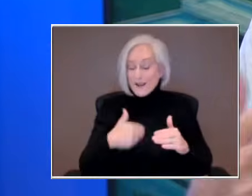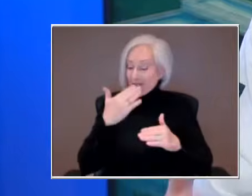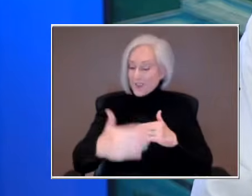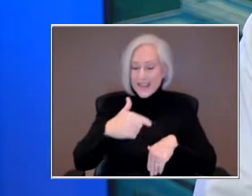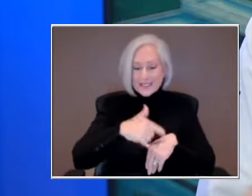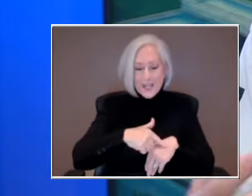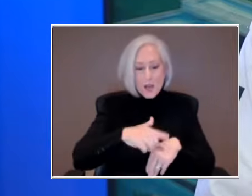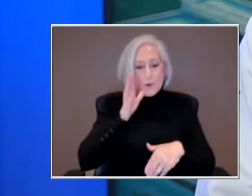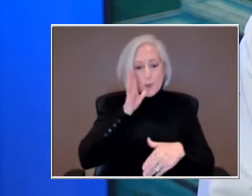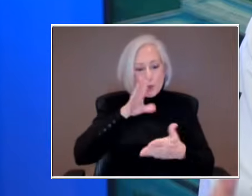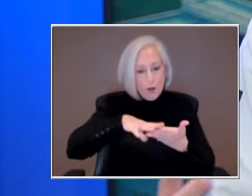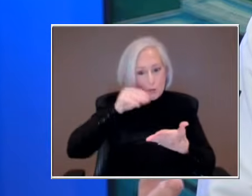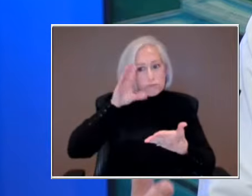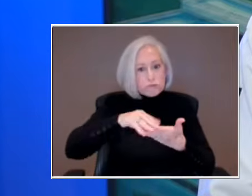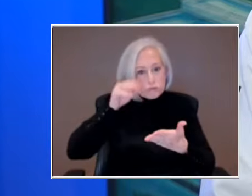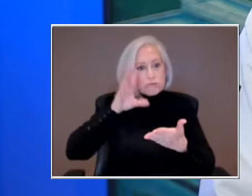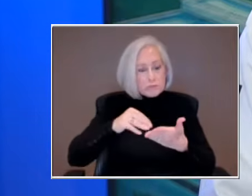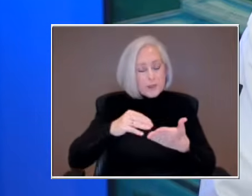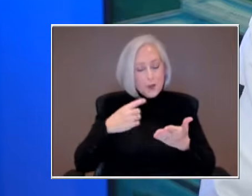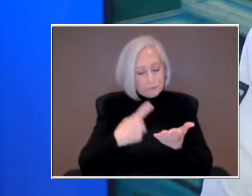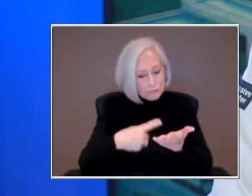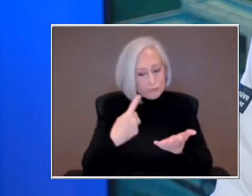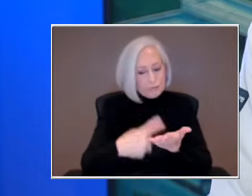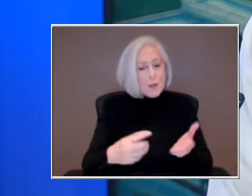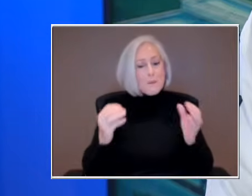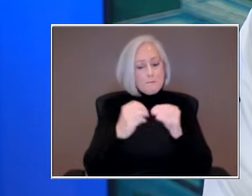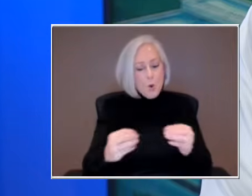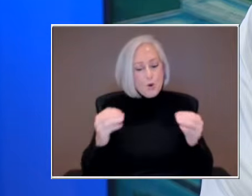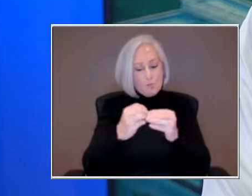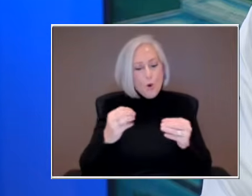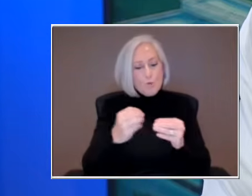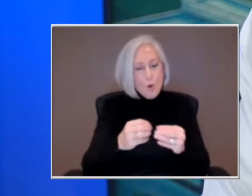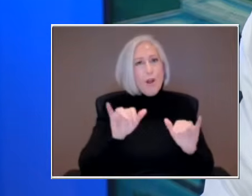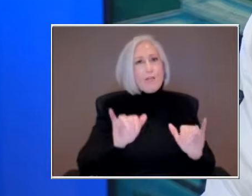going to keep talking, and the terms are going to be familiar to you. But